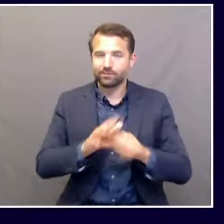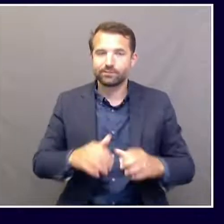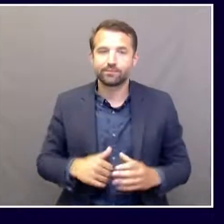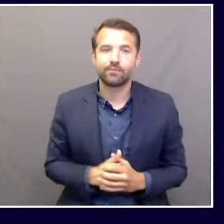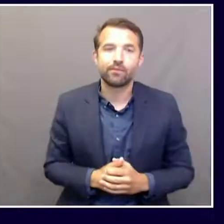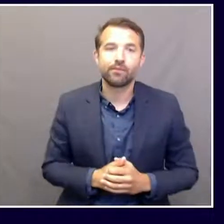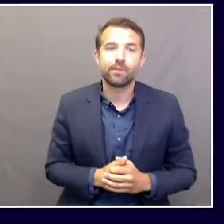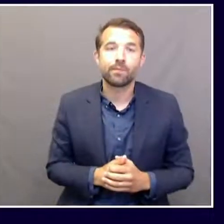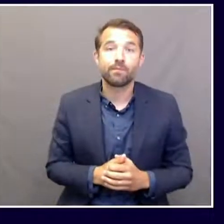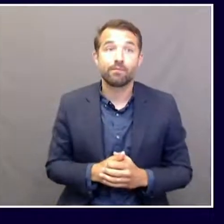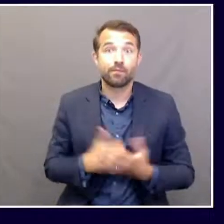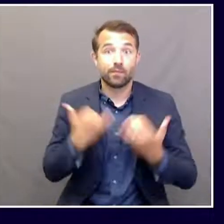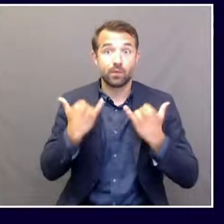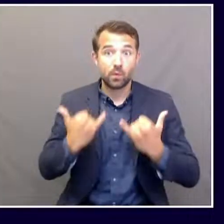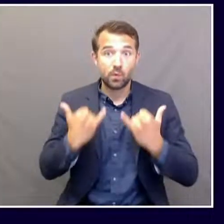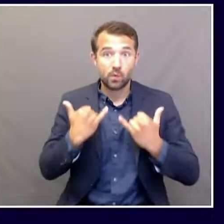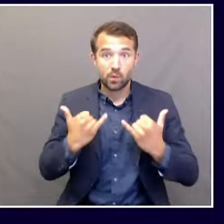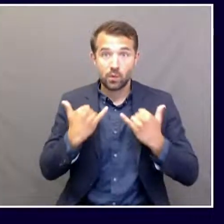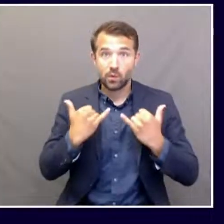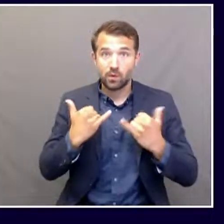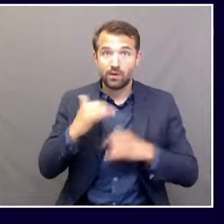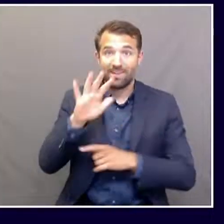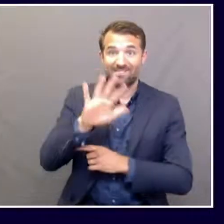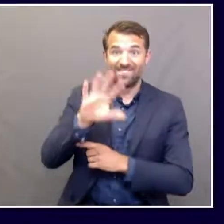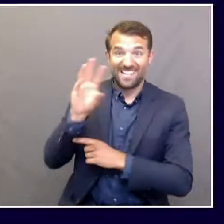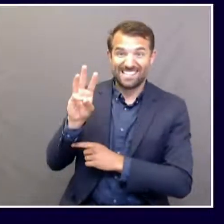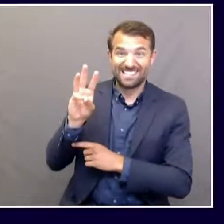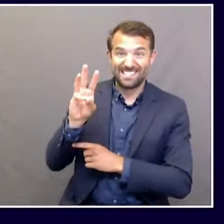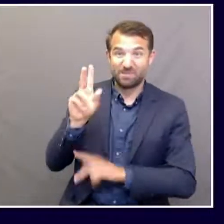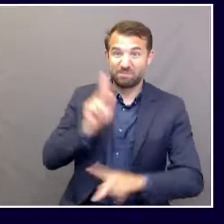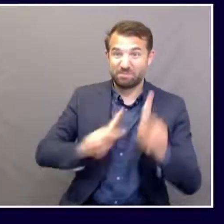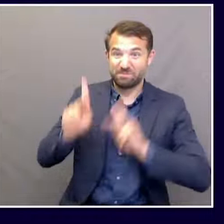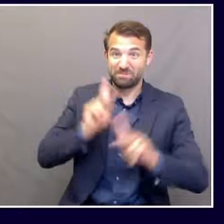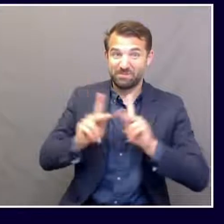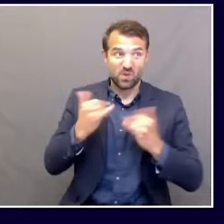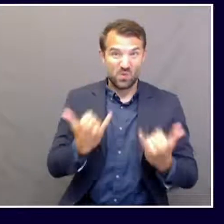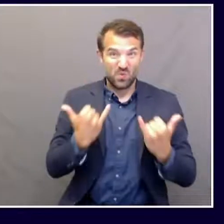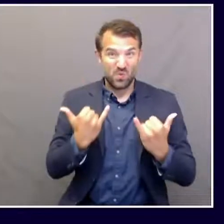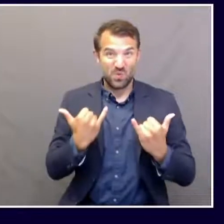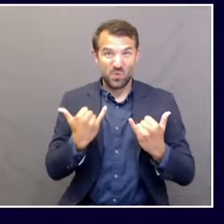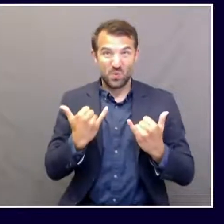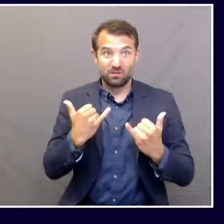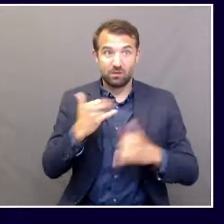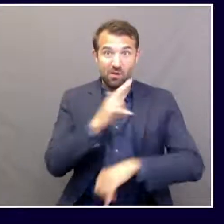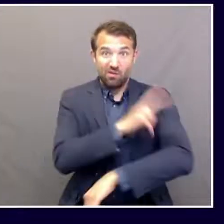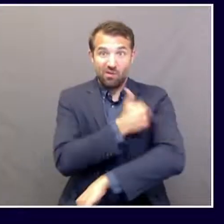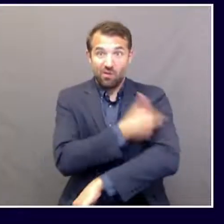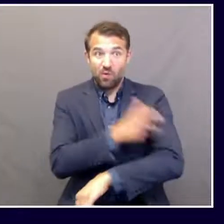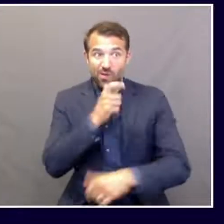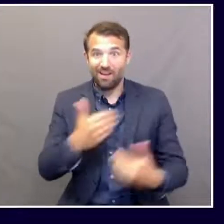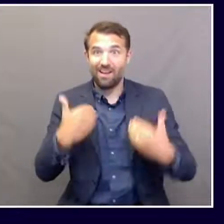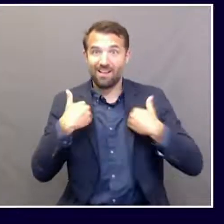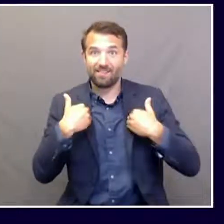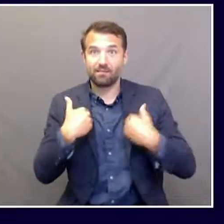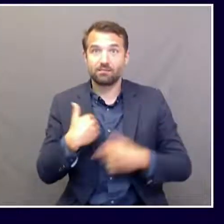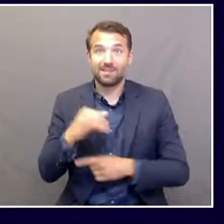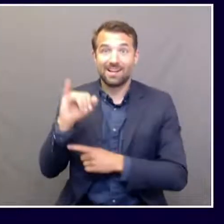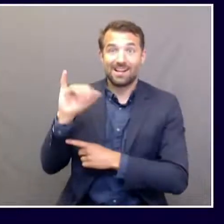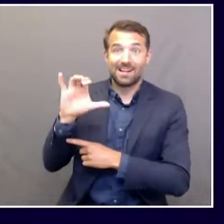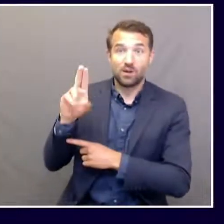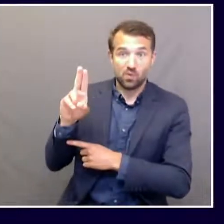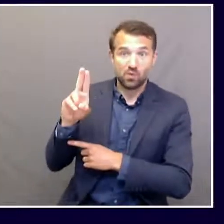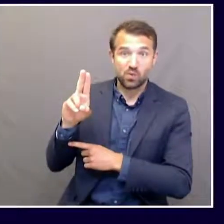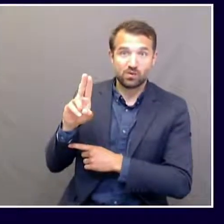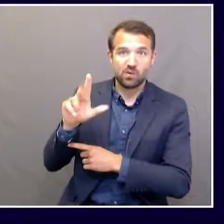Maine, 56 people are in the hospital with COVID. 27 of them are in the critical care unit, and 14 of